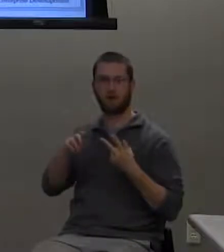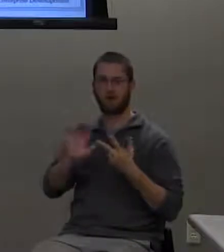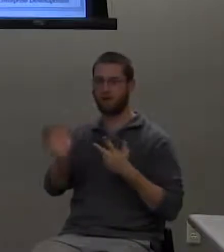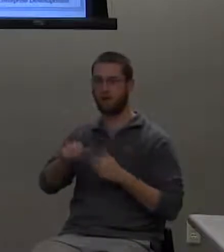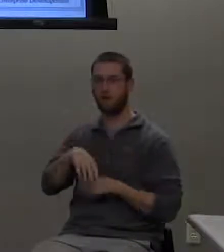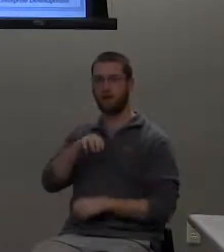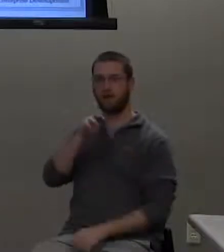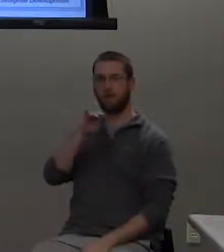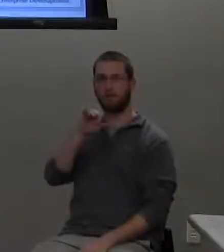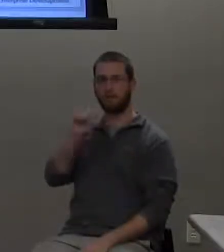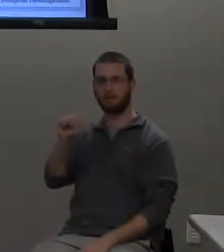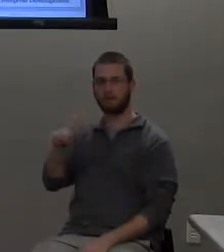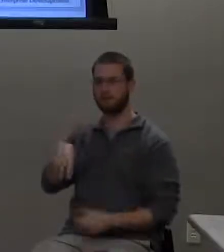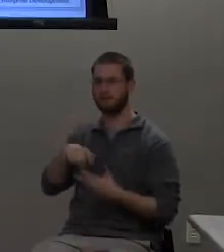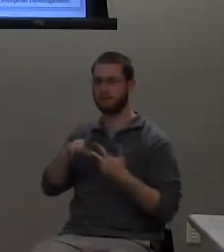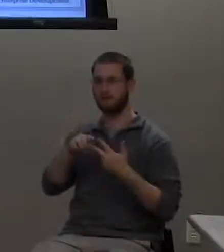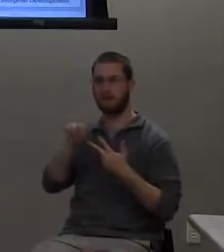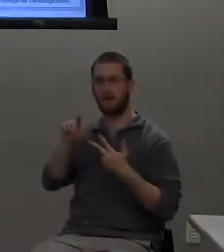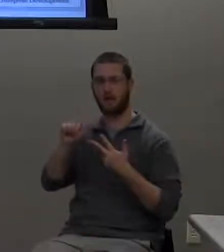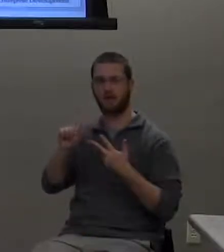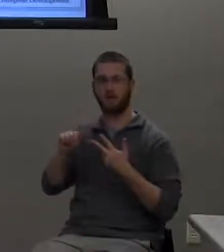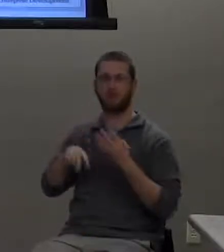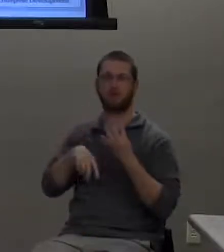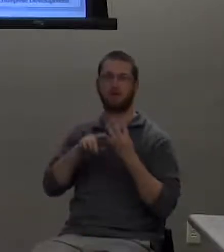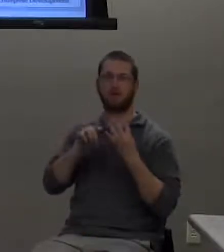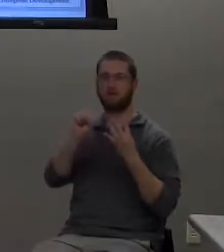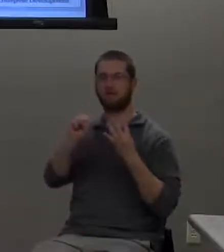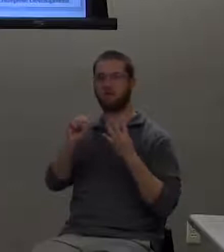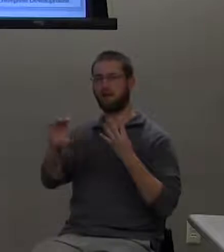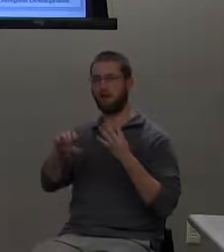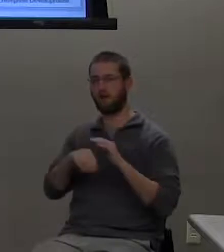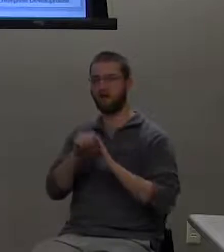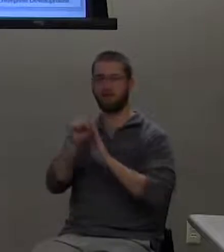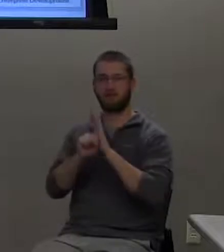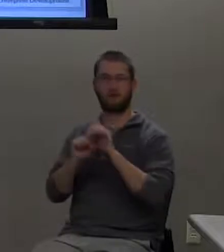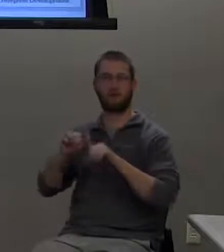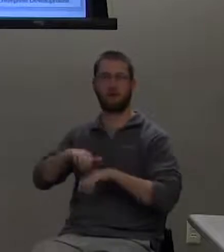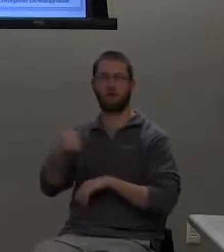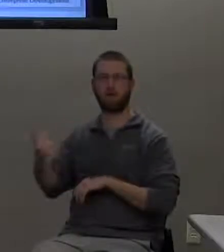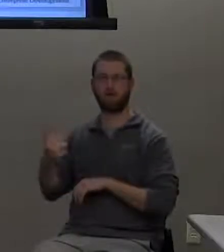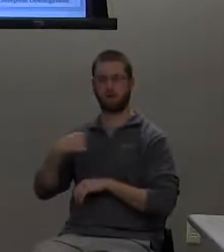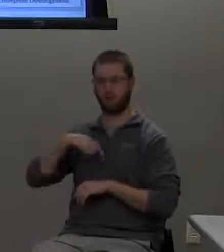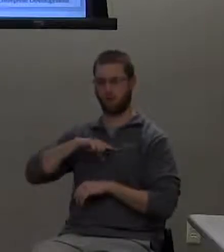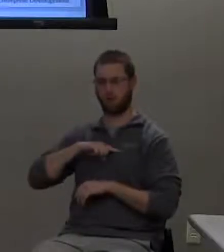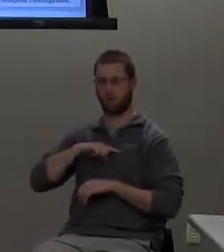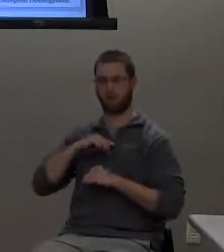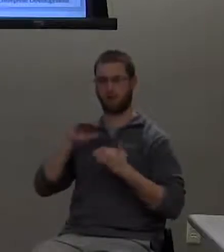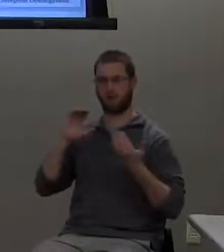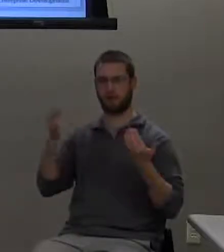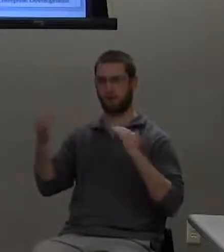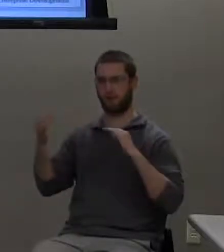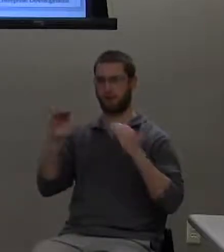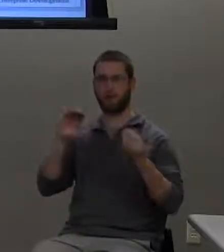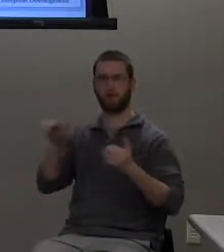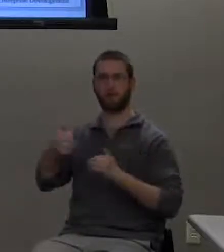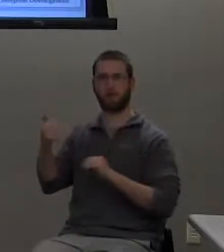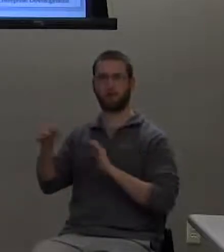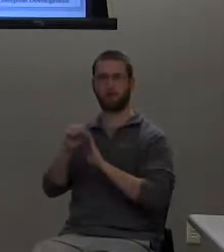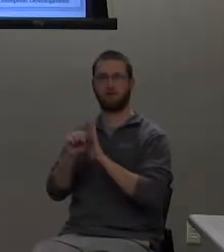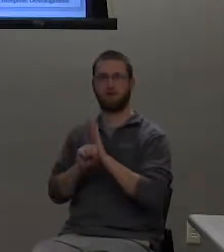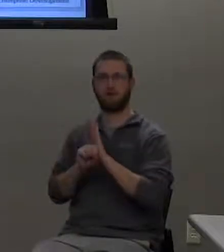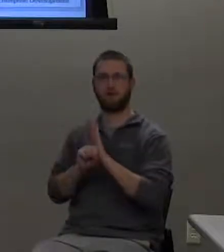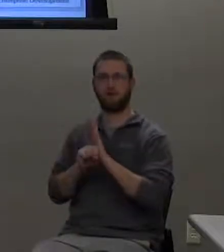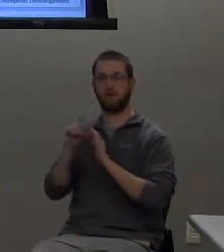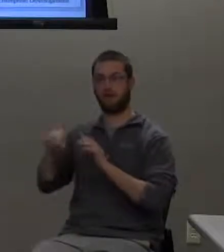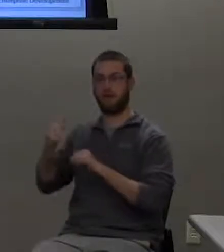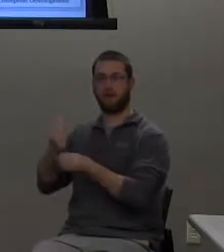Mississippi and Alabama and South Carolina. And so we wanted to look at how do we stack, because that does have an influence